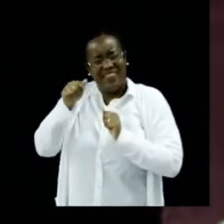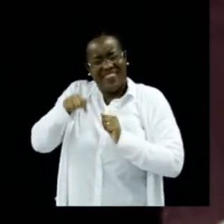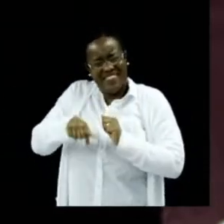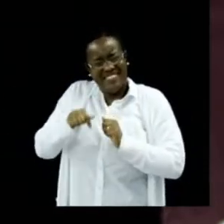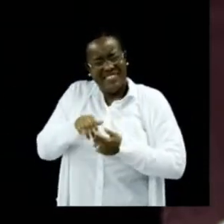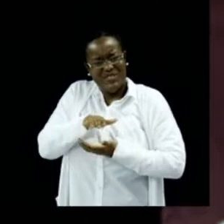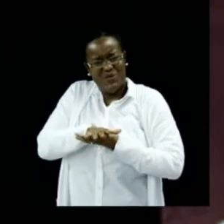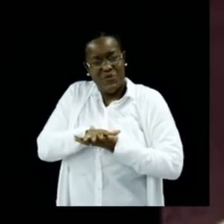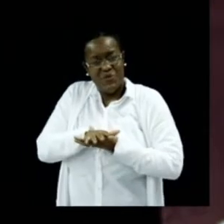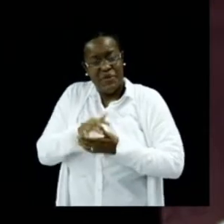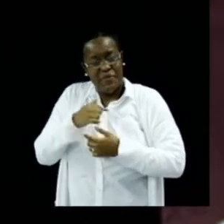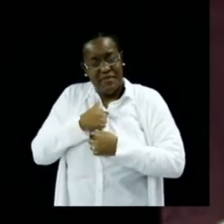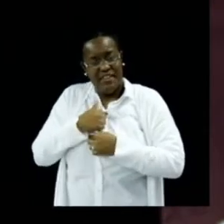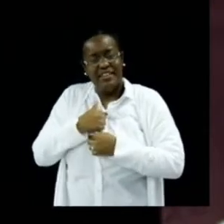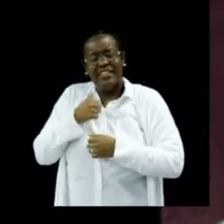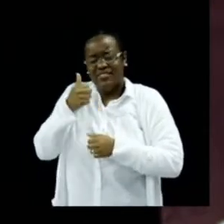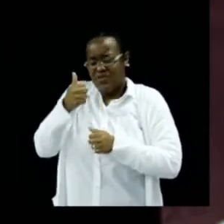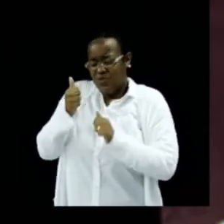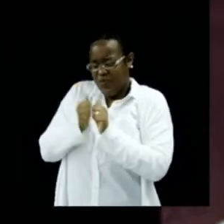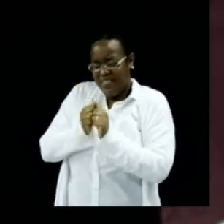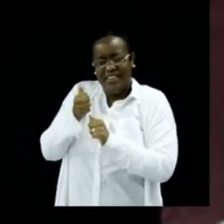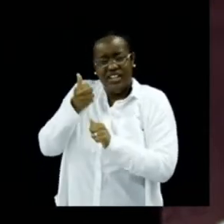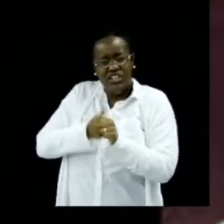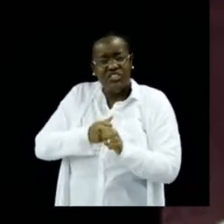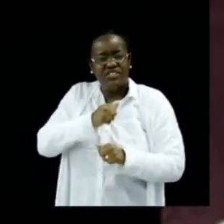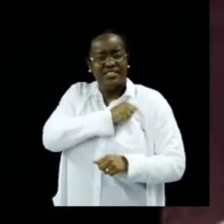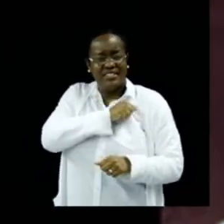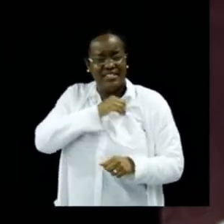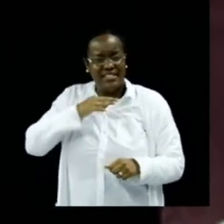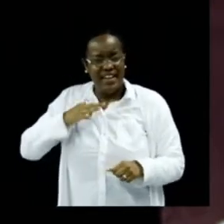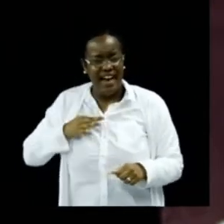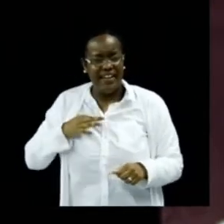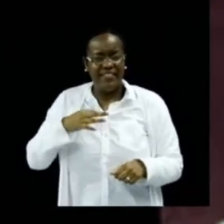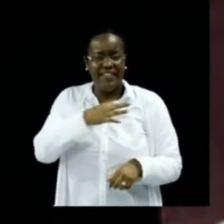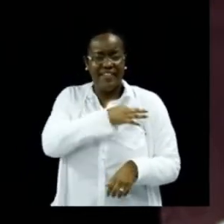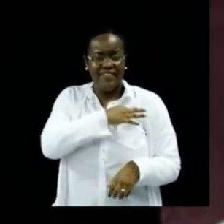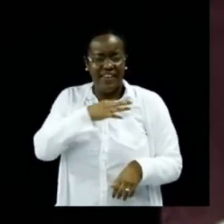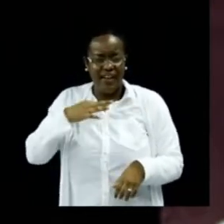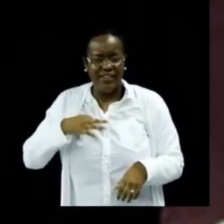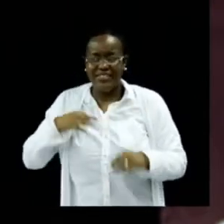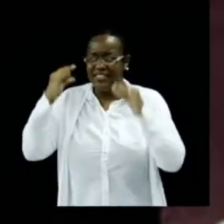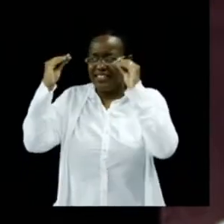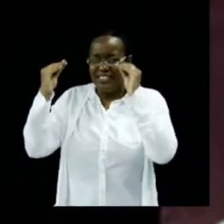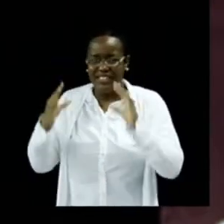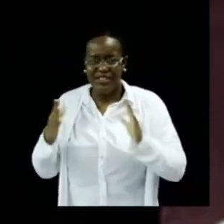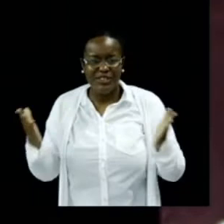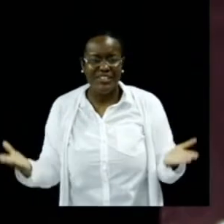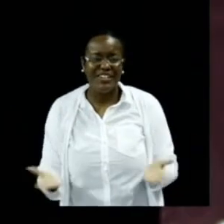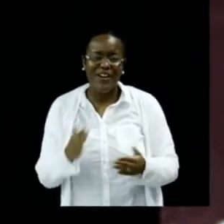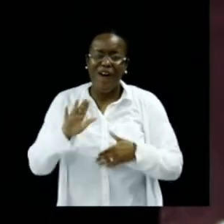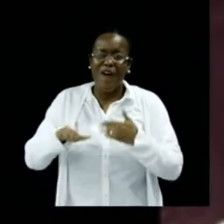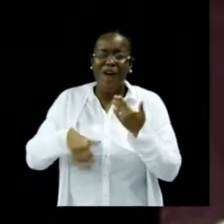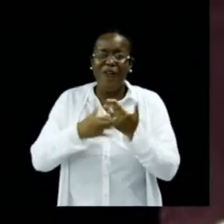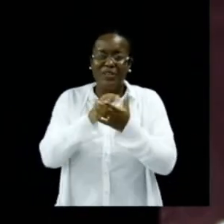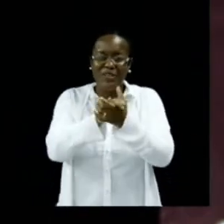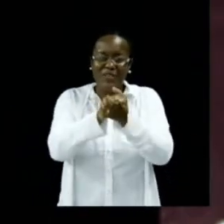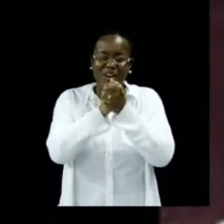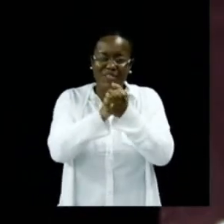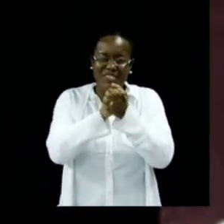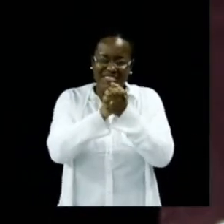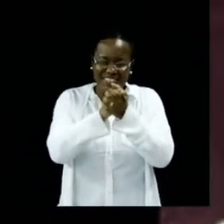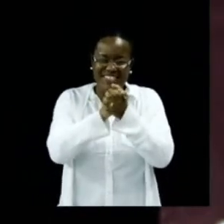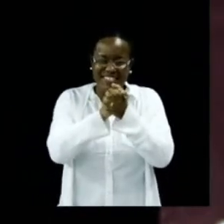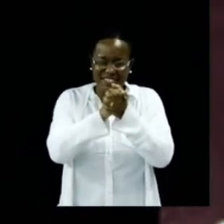along with each and every faculty and staff member of the Thurgood Marshall School of Law, congratulate you in Tiger